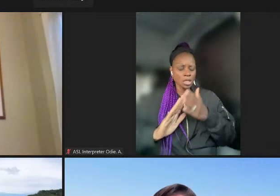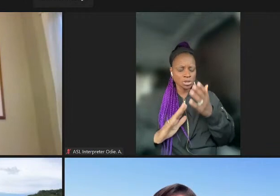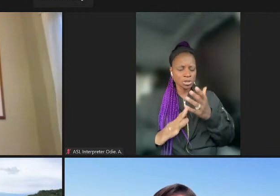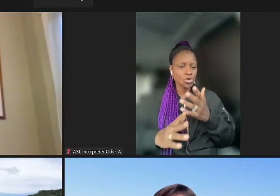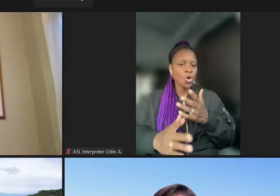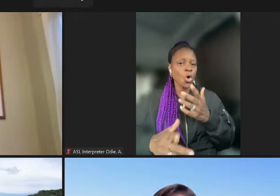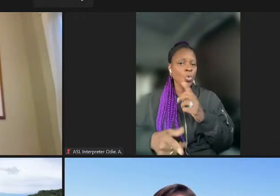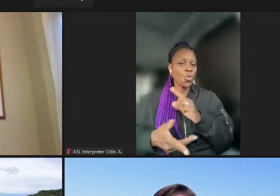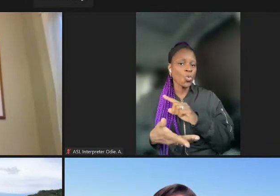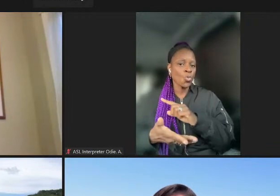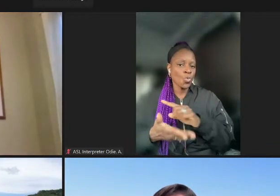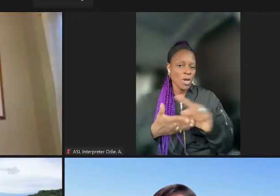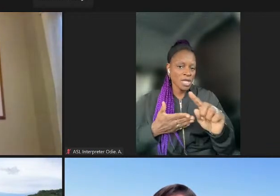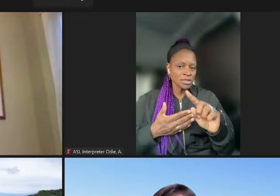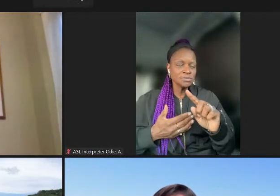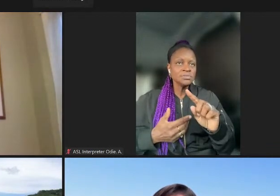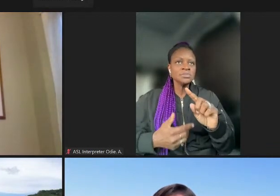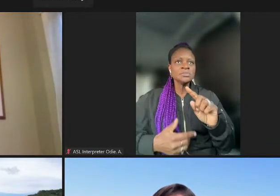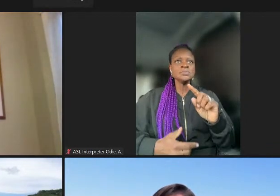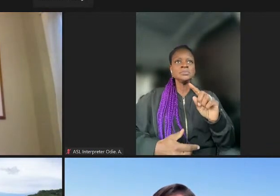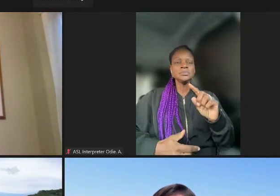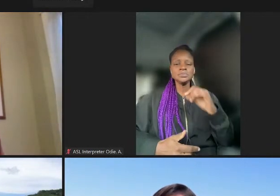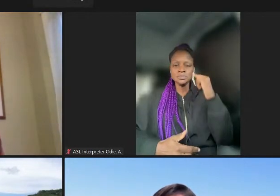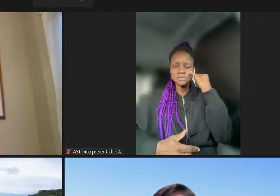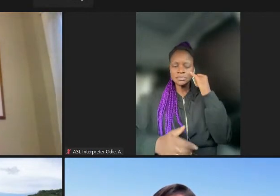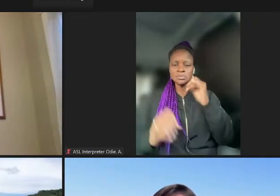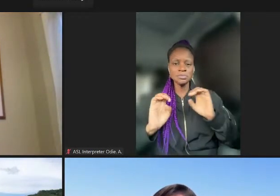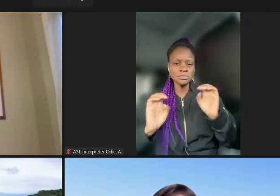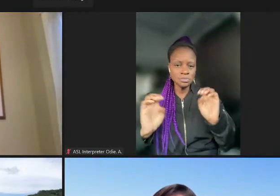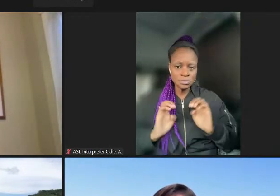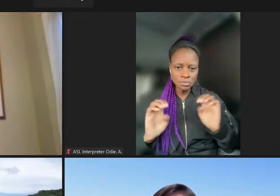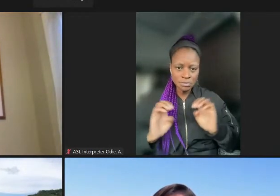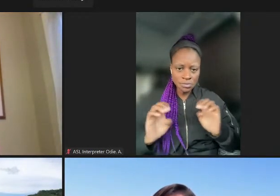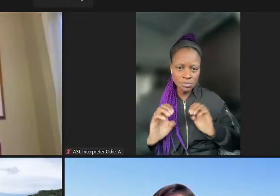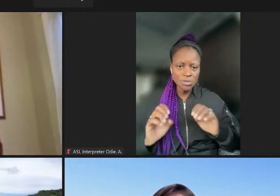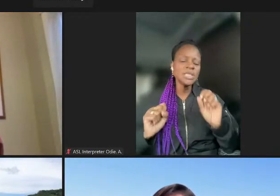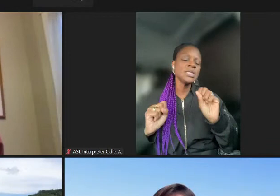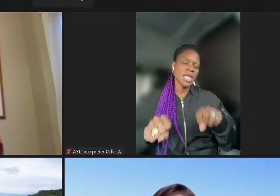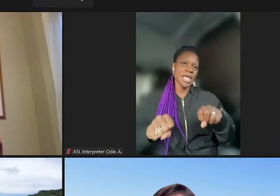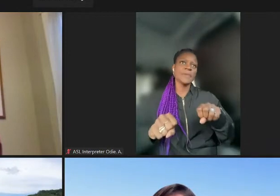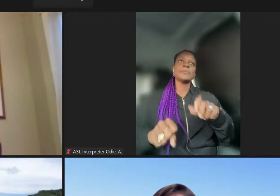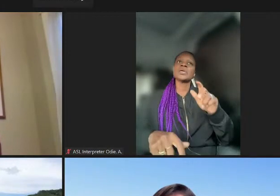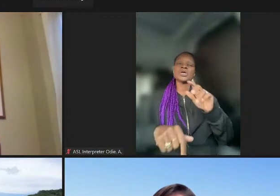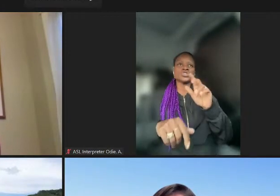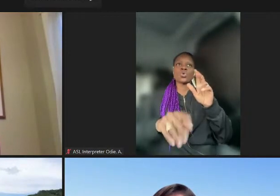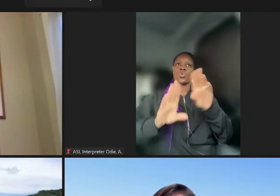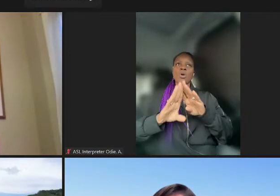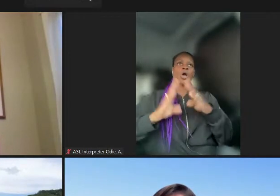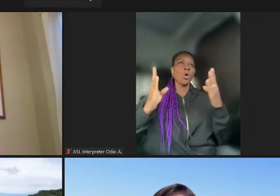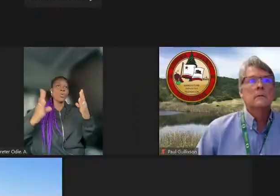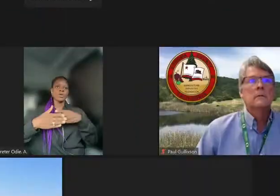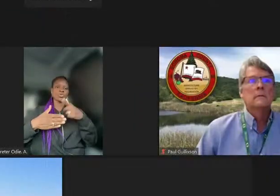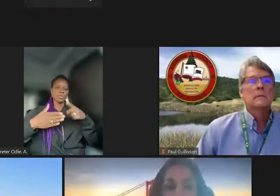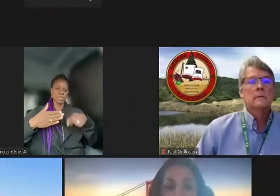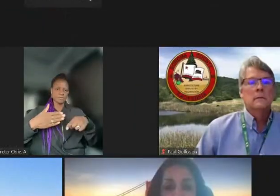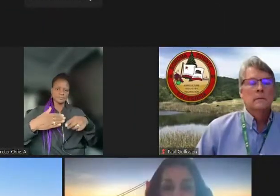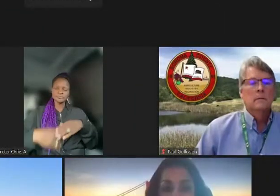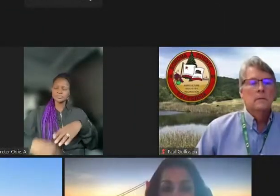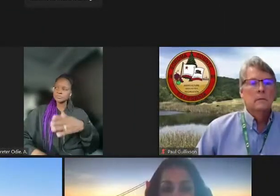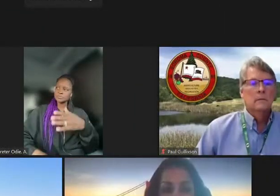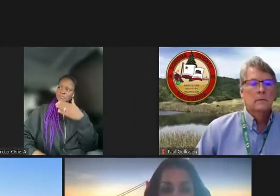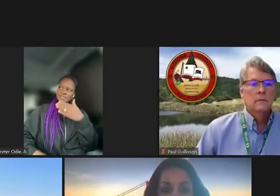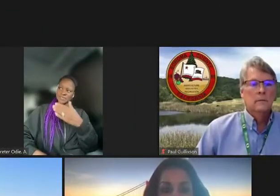need, we are here on the weekend or to do something on an expedited basis. Great, great. All right, thank you so